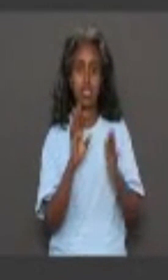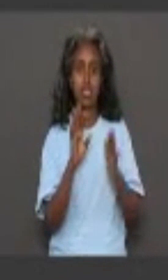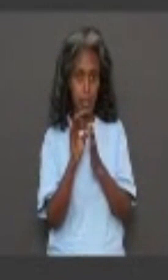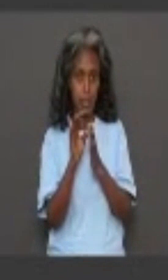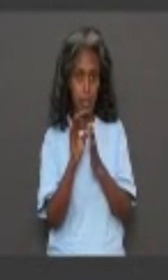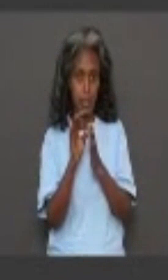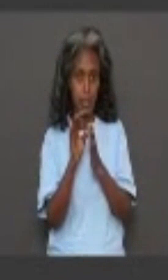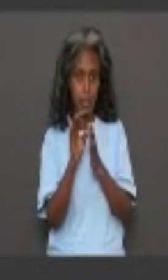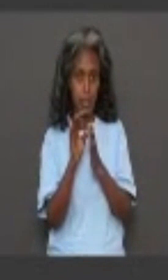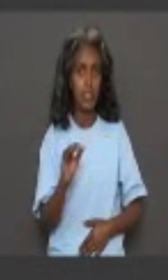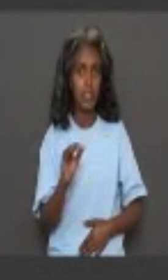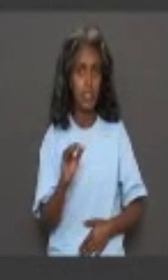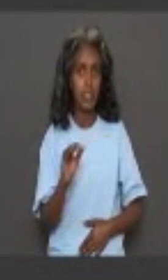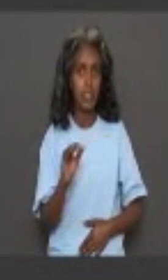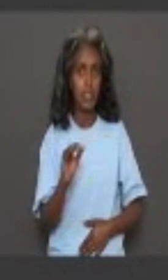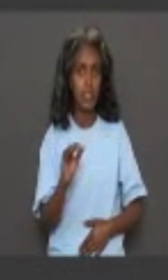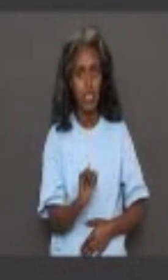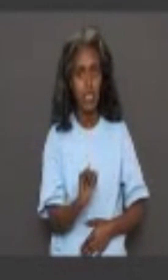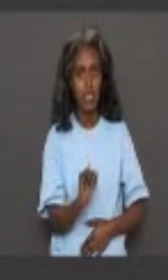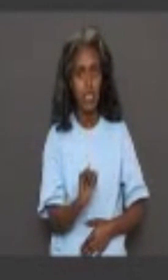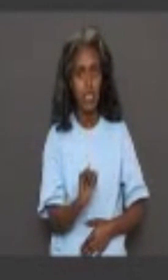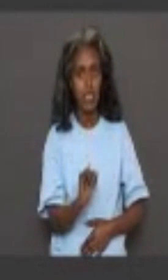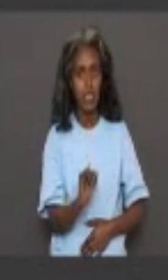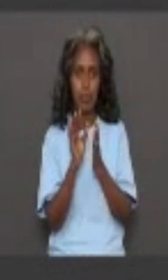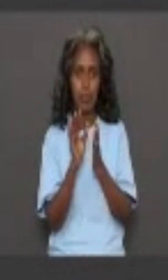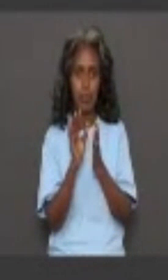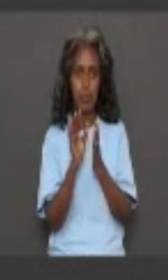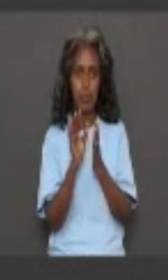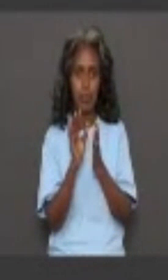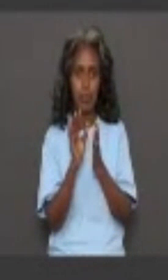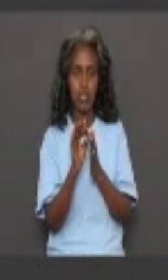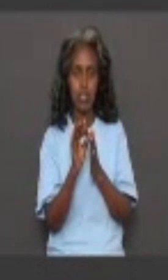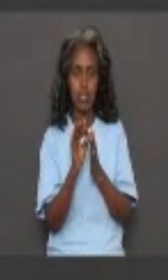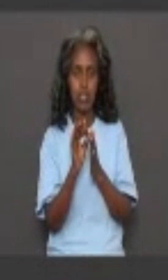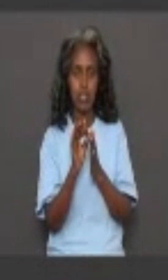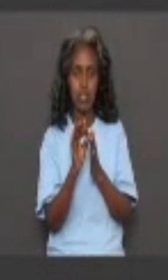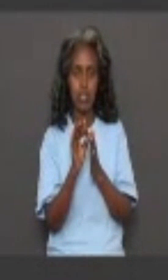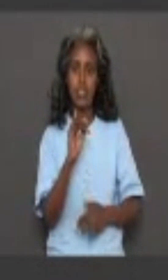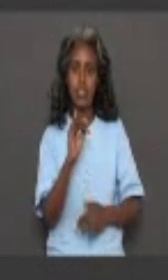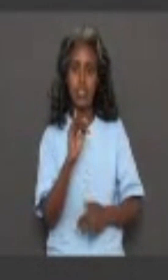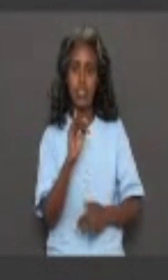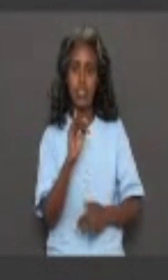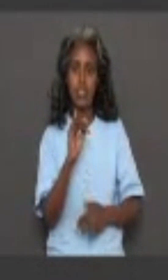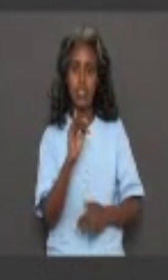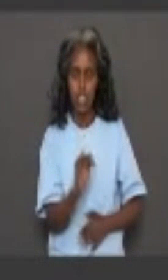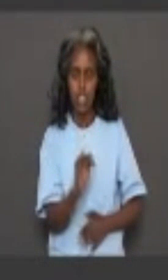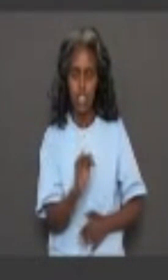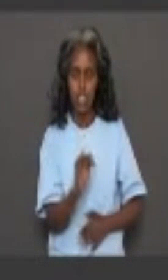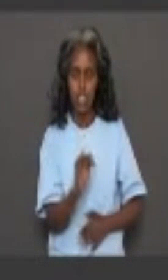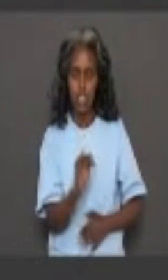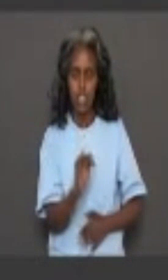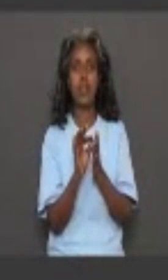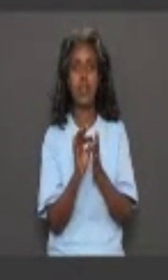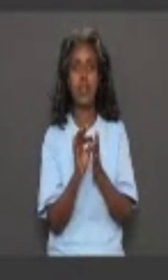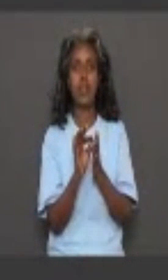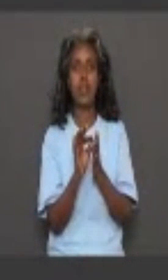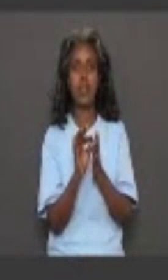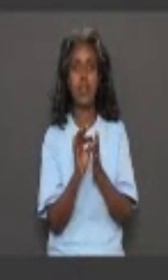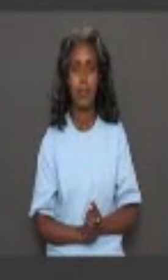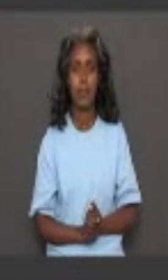number and an irrational number is an irrational